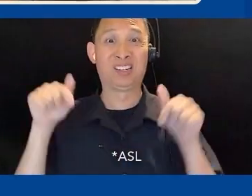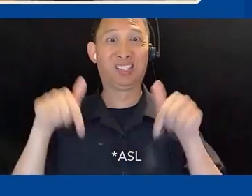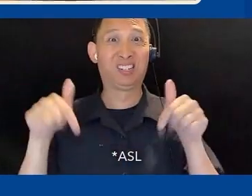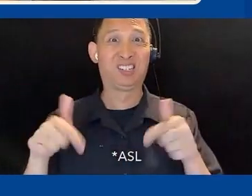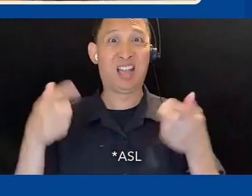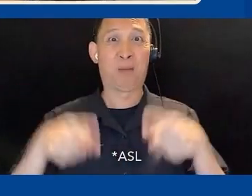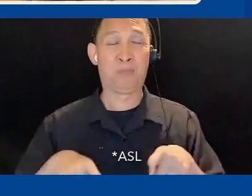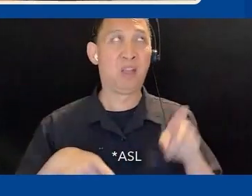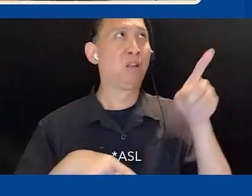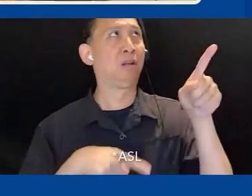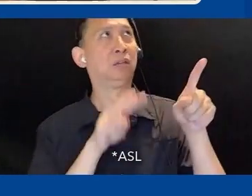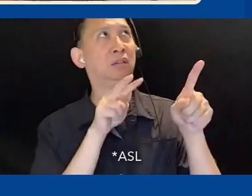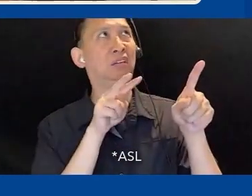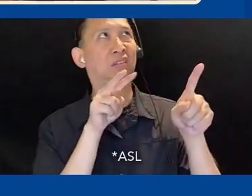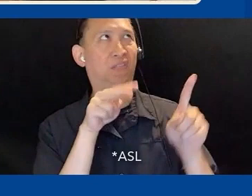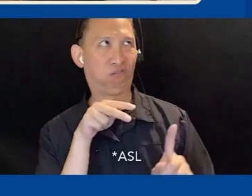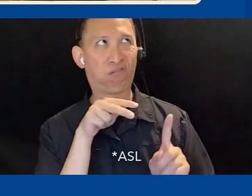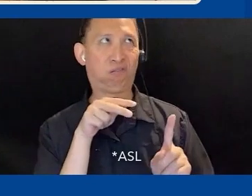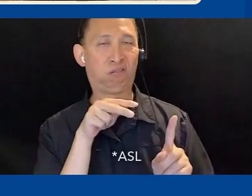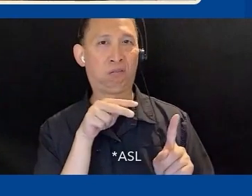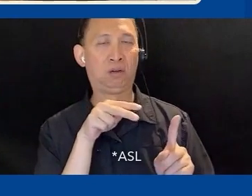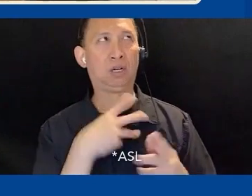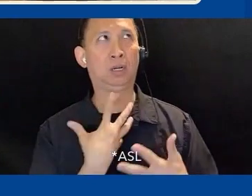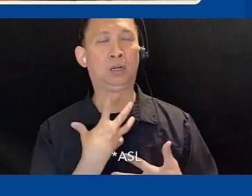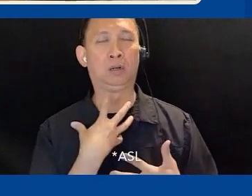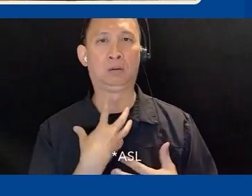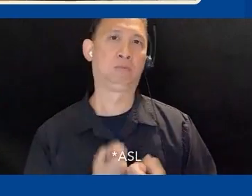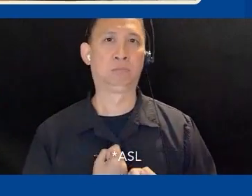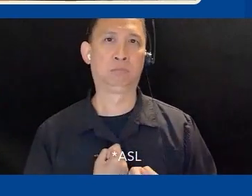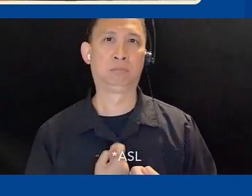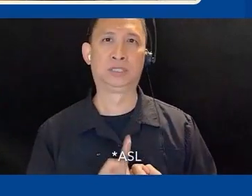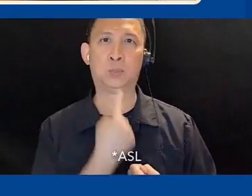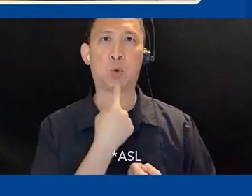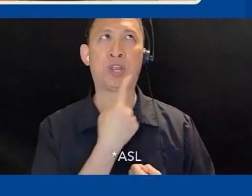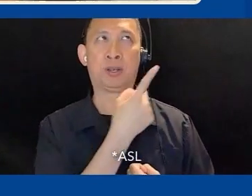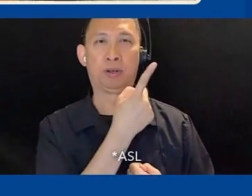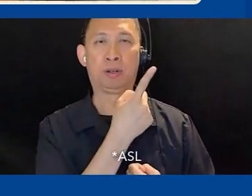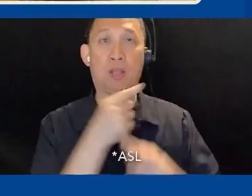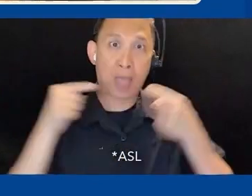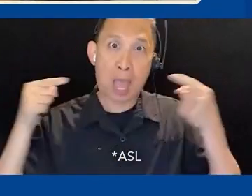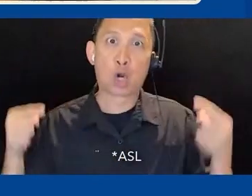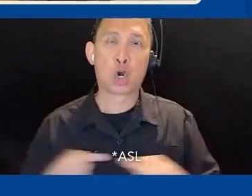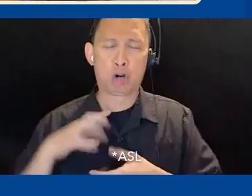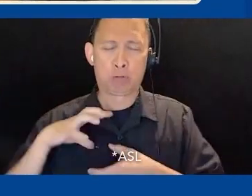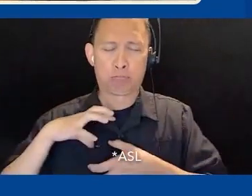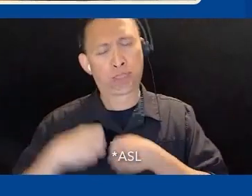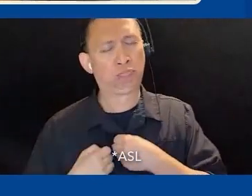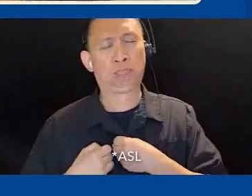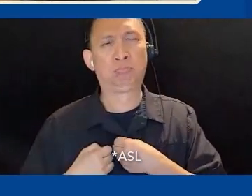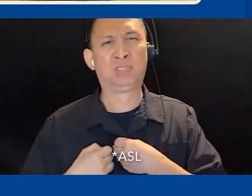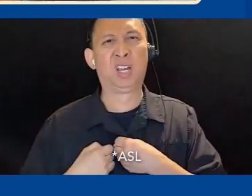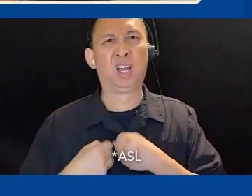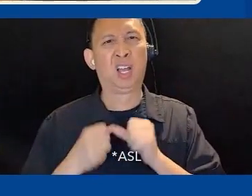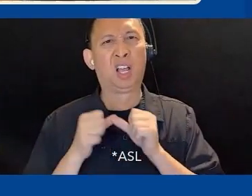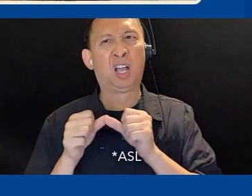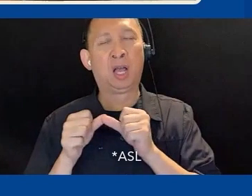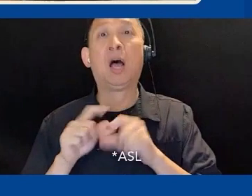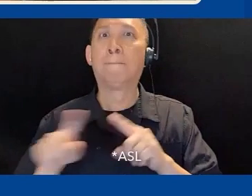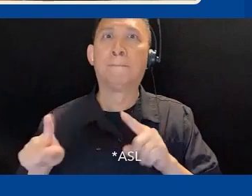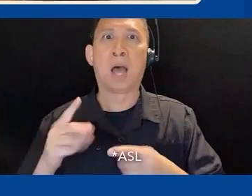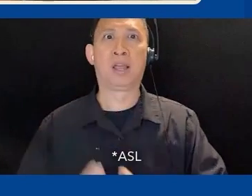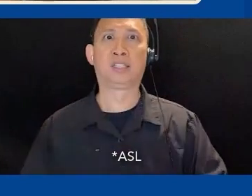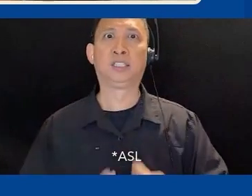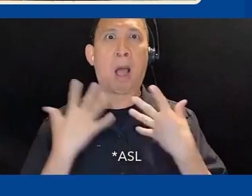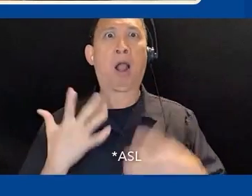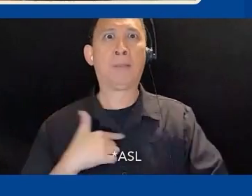hurt turned into this boost of energy that I think we all had for months of like, this is, you know, Razi was telling us